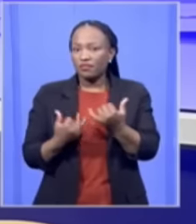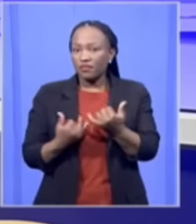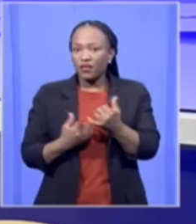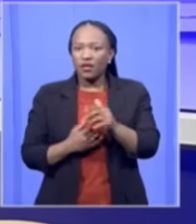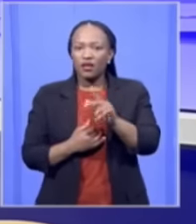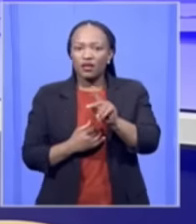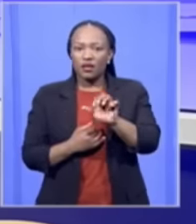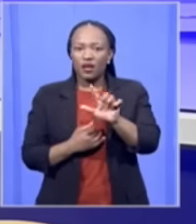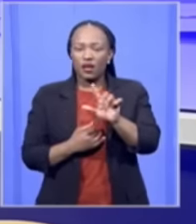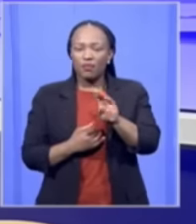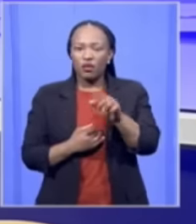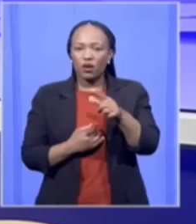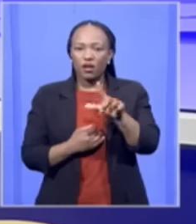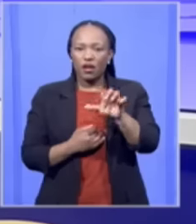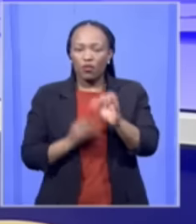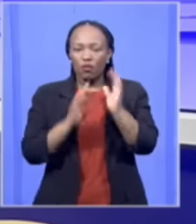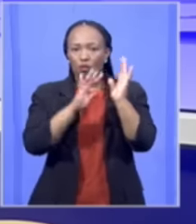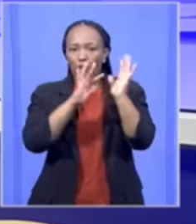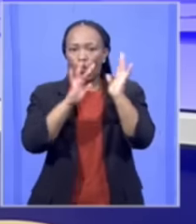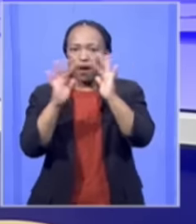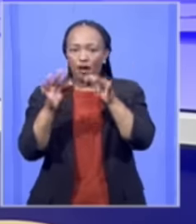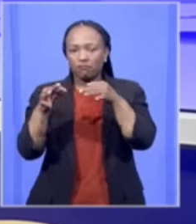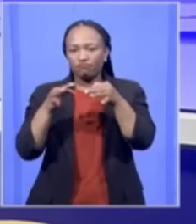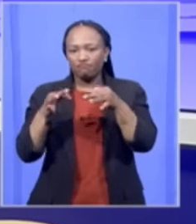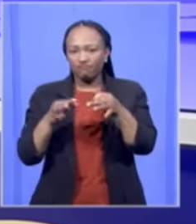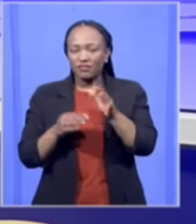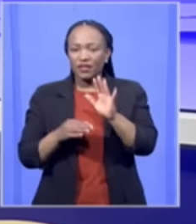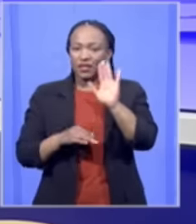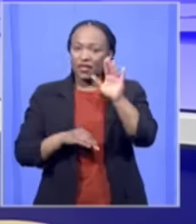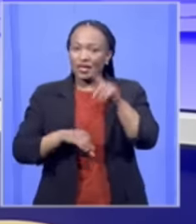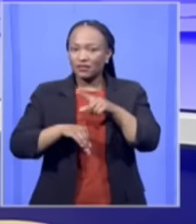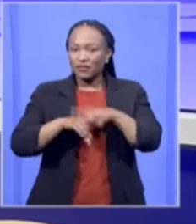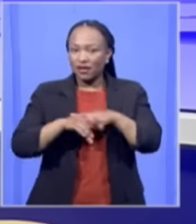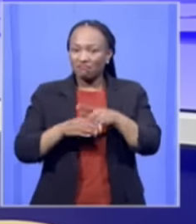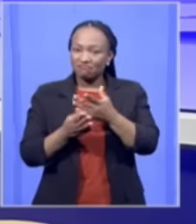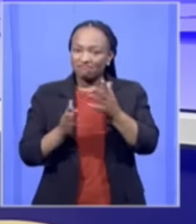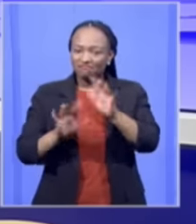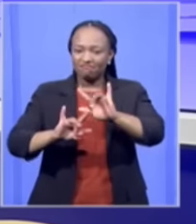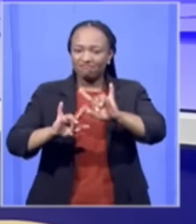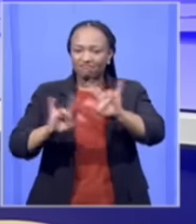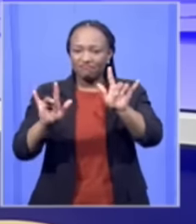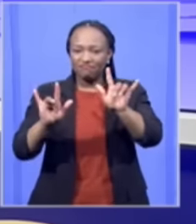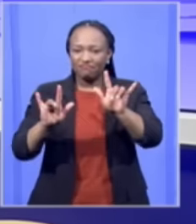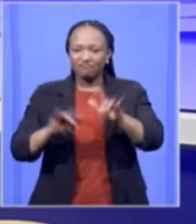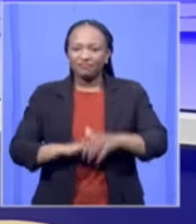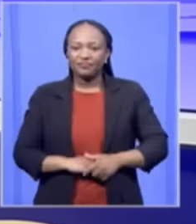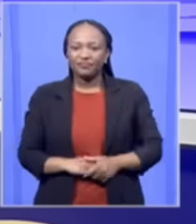le ke lebogile kgaje ka tsa maemo a bosa go feta re kopana gape mo nakong e tlang. Sala sentle.